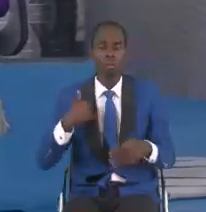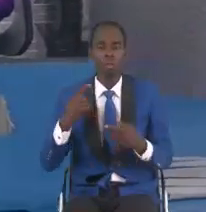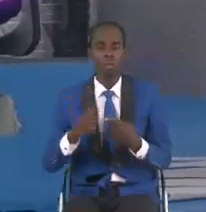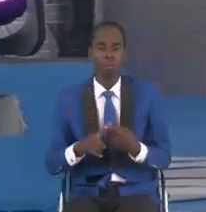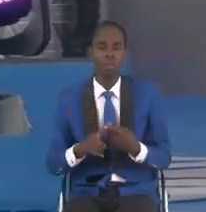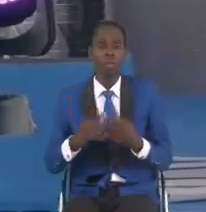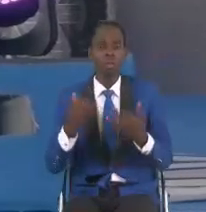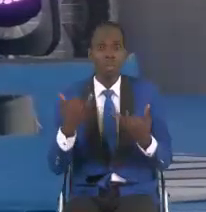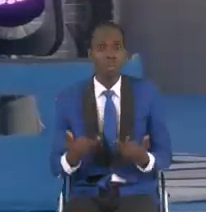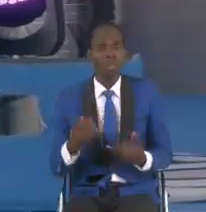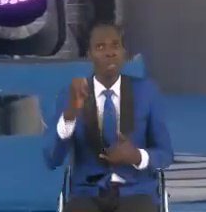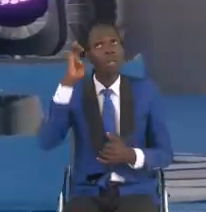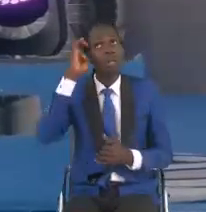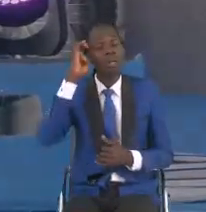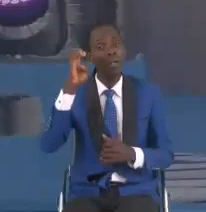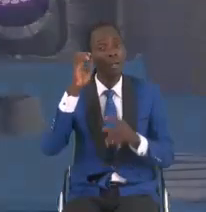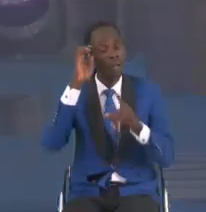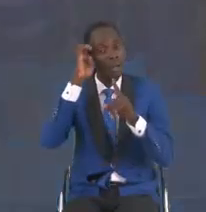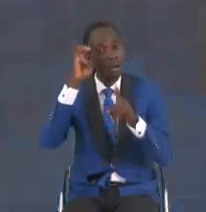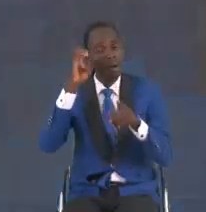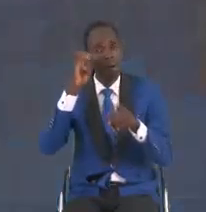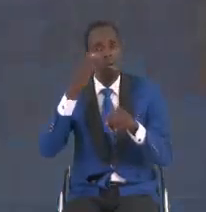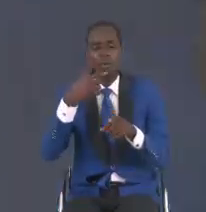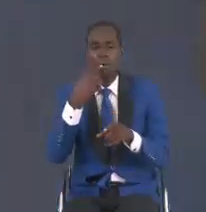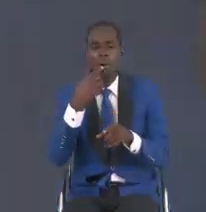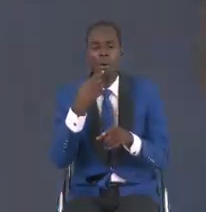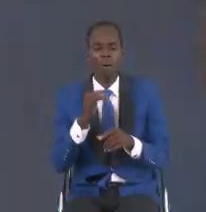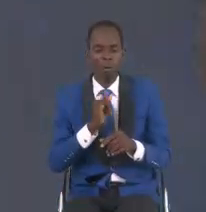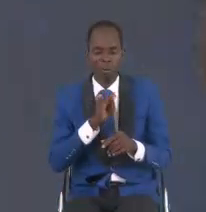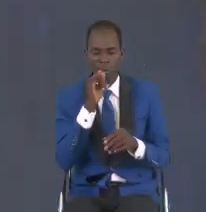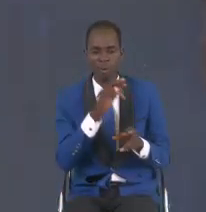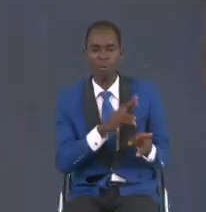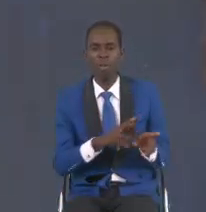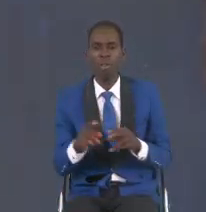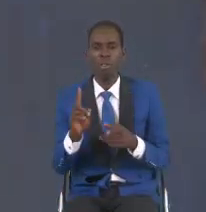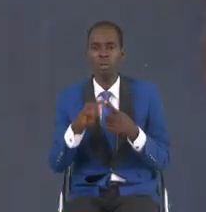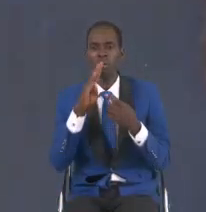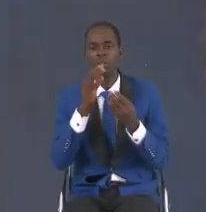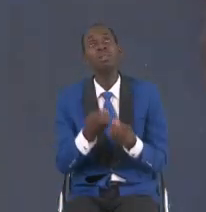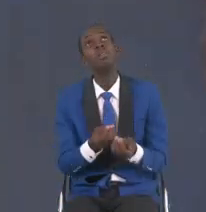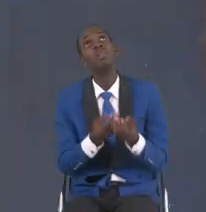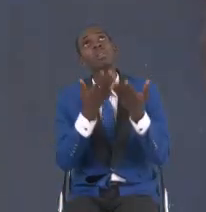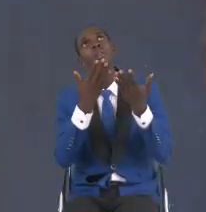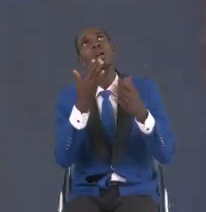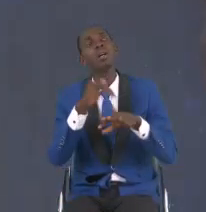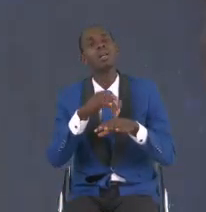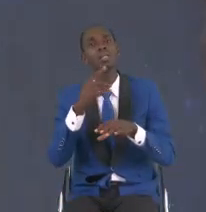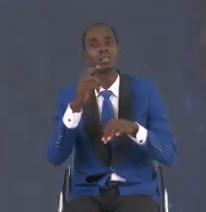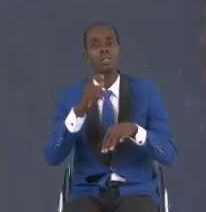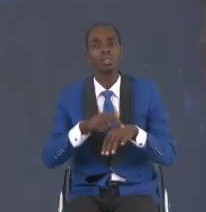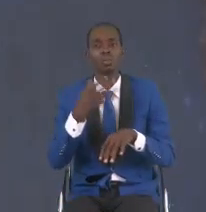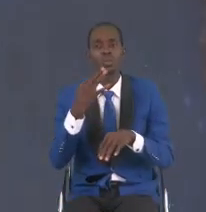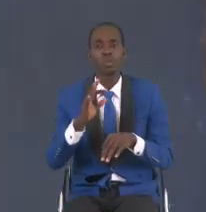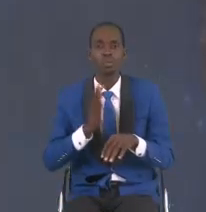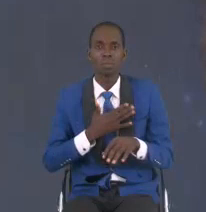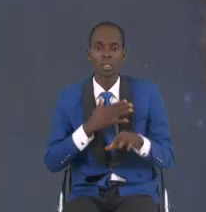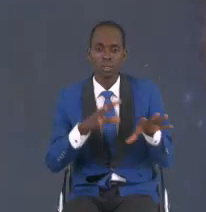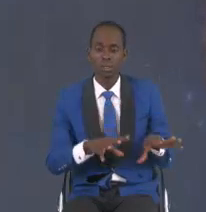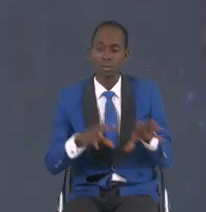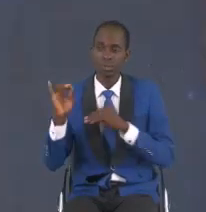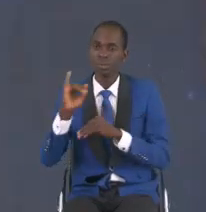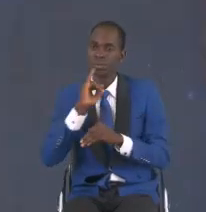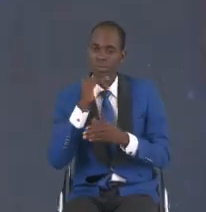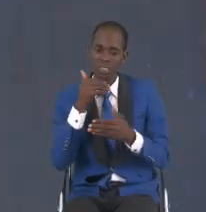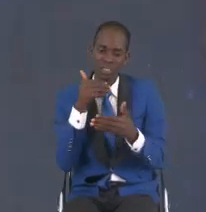said, I'm ready. Ready to be offered. And the time of my departure is at hand. I'm